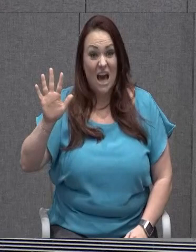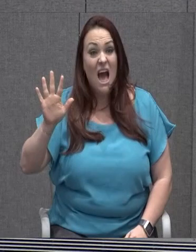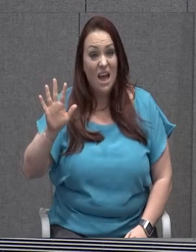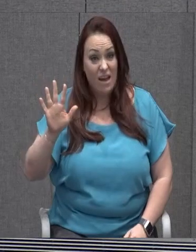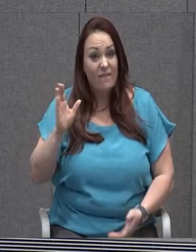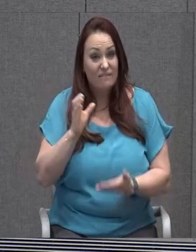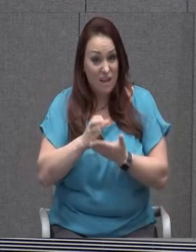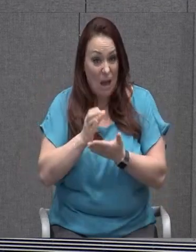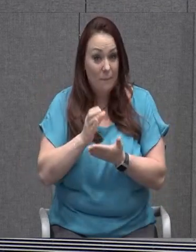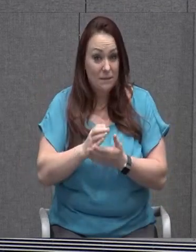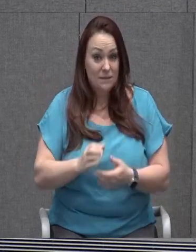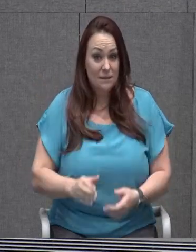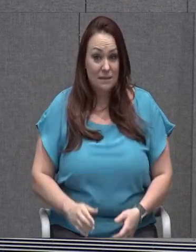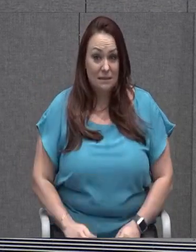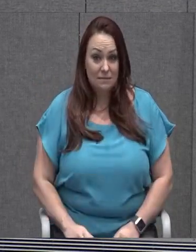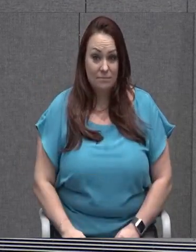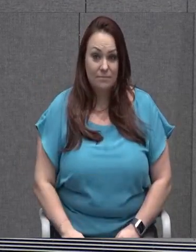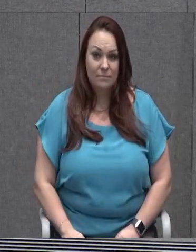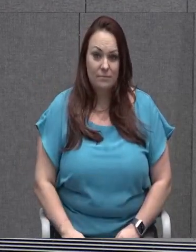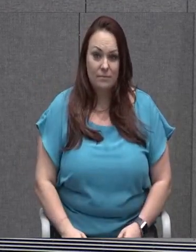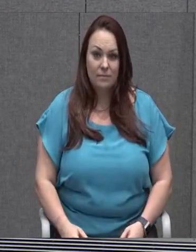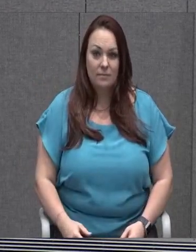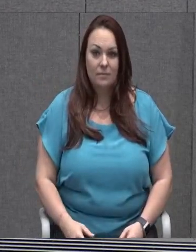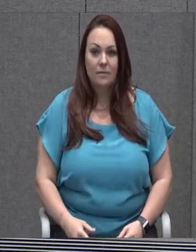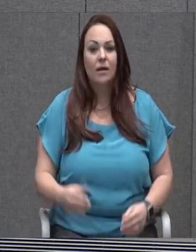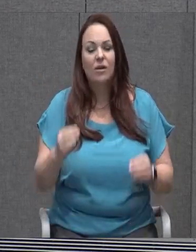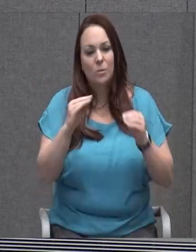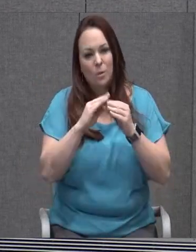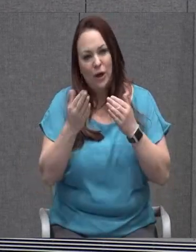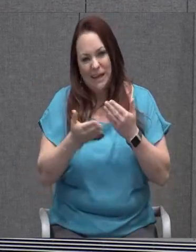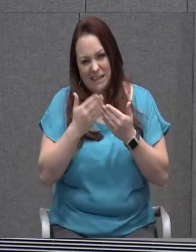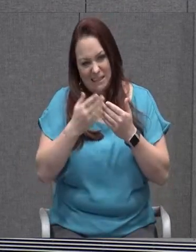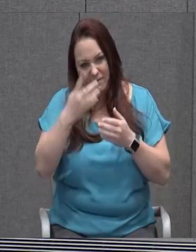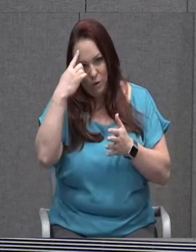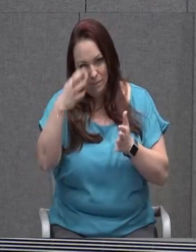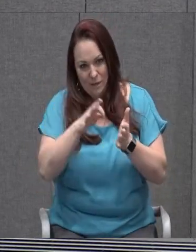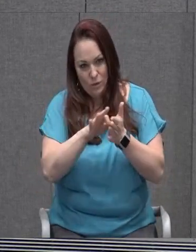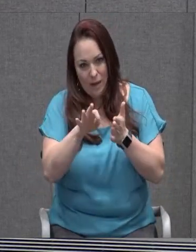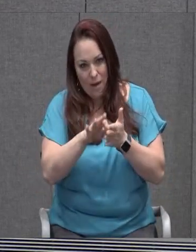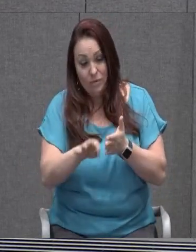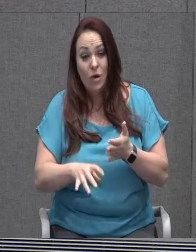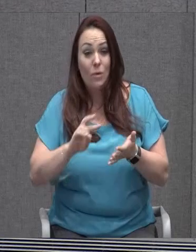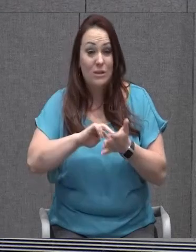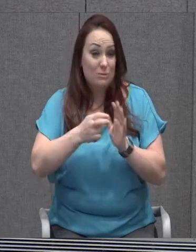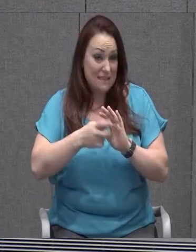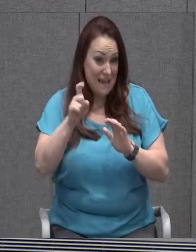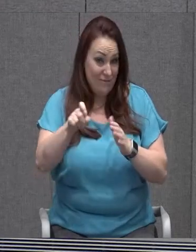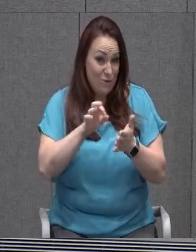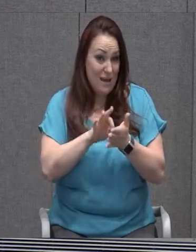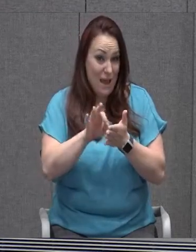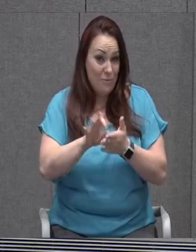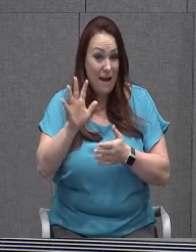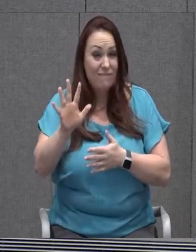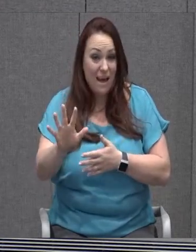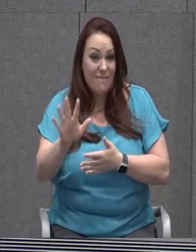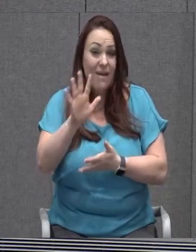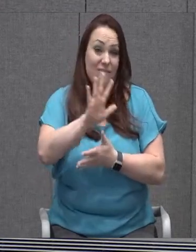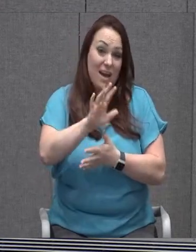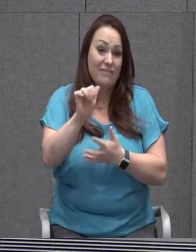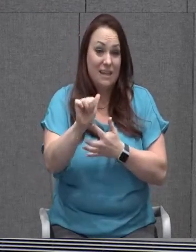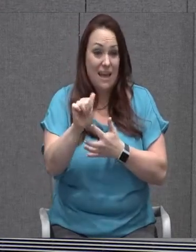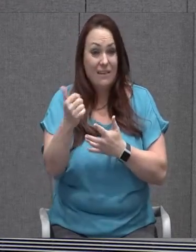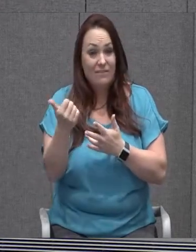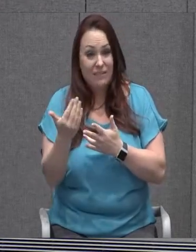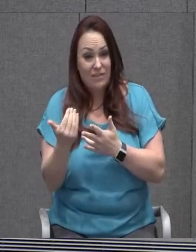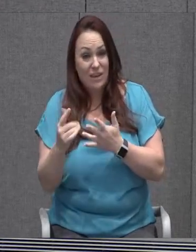5. That makes it a little bit easier to count. So I'm gonna have to count by 5s. You're gonna have to count by 3s. Okay. Yeah,